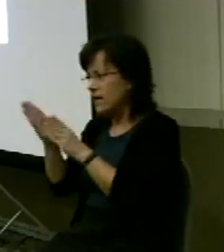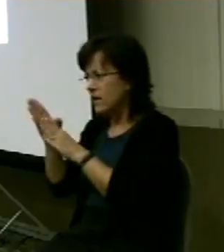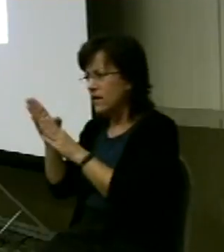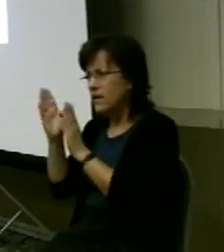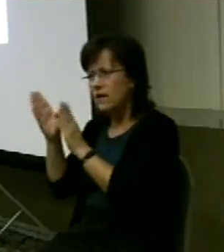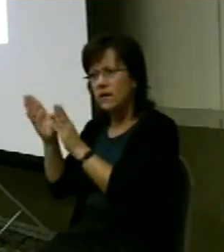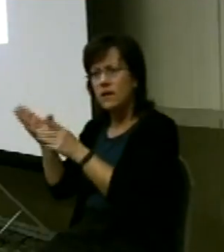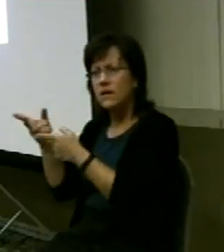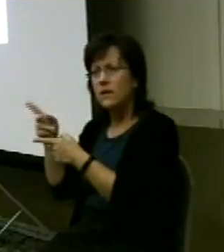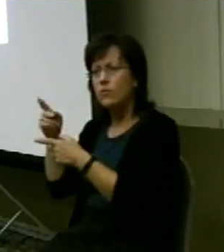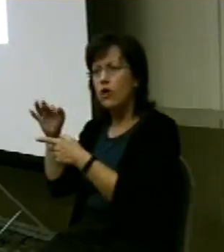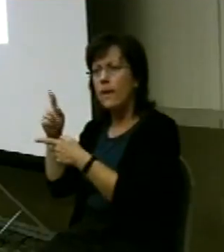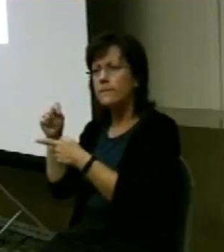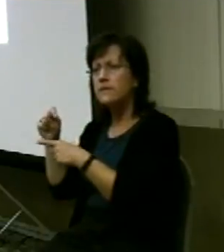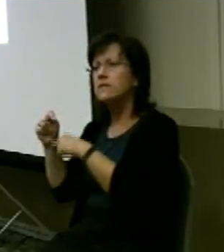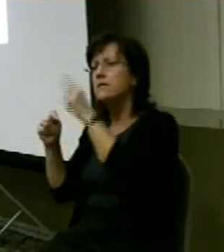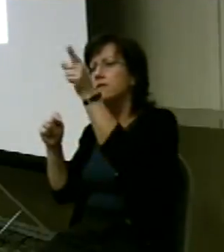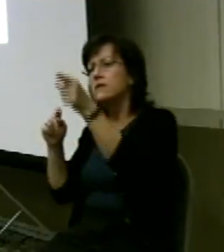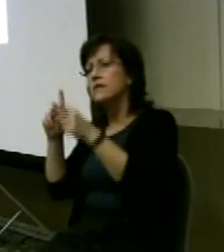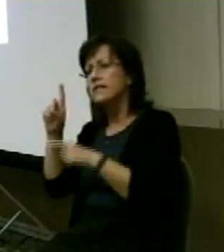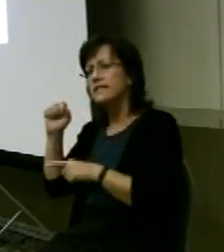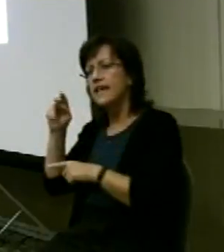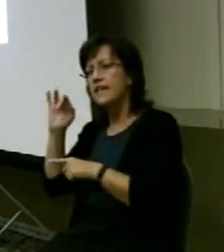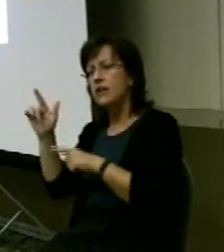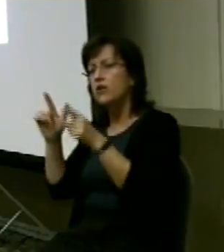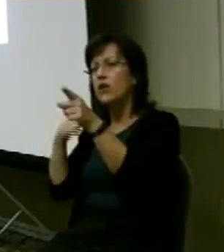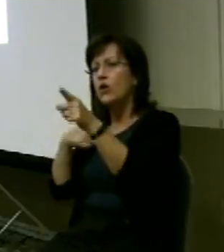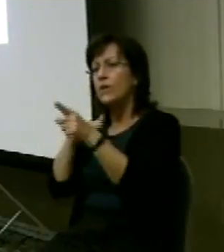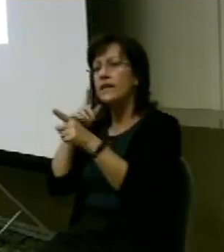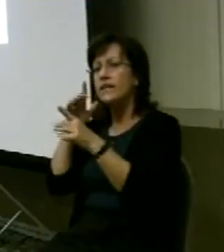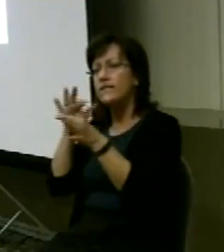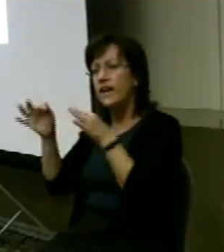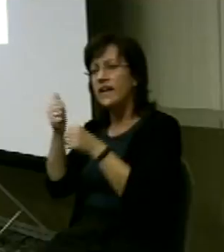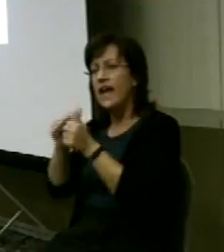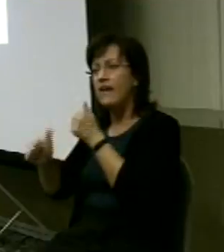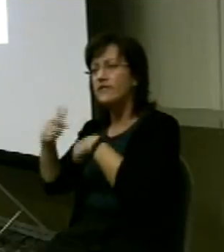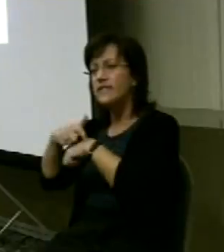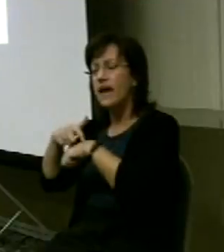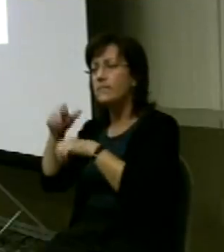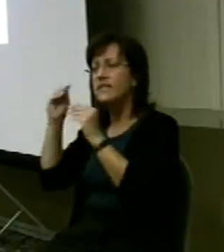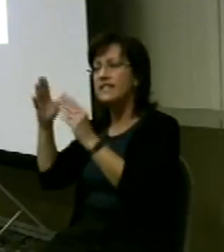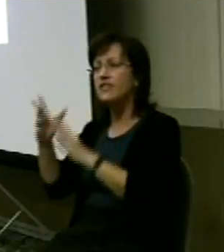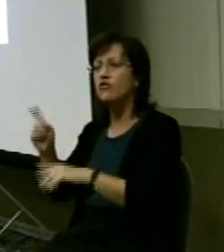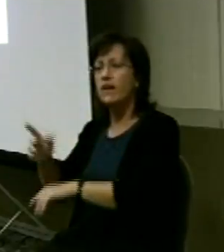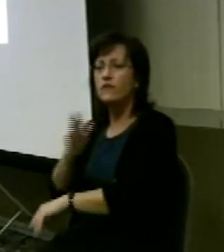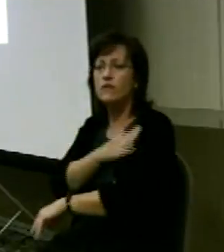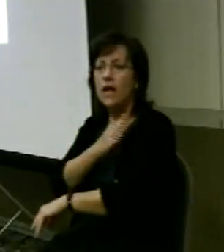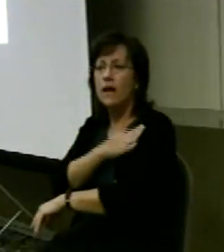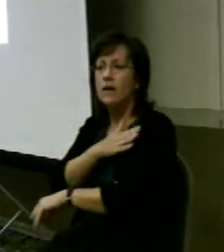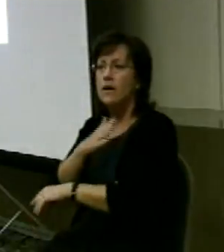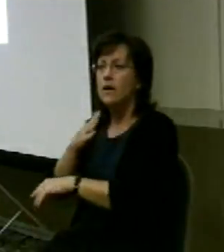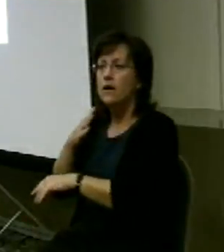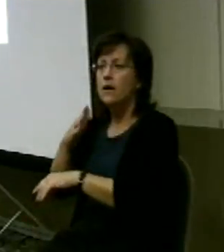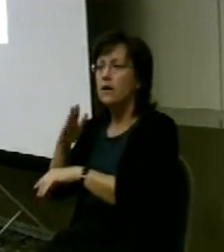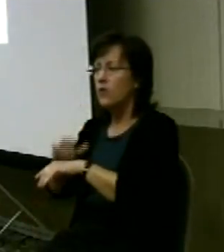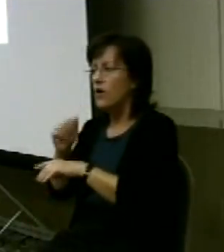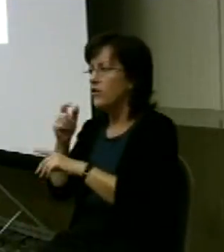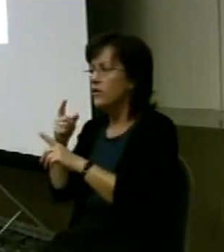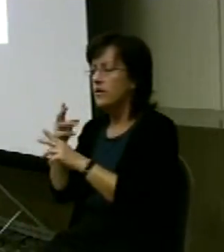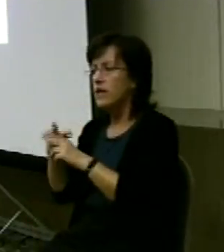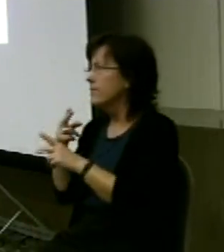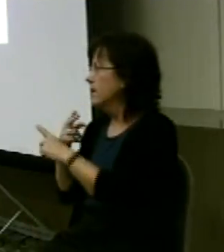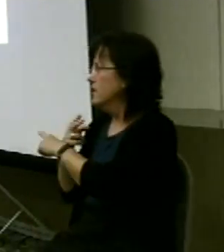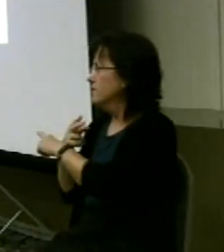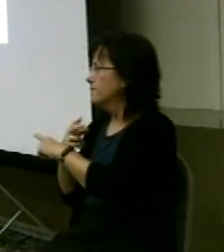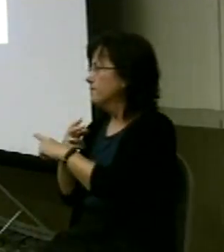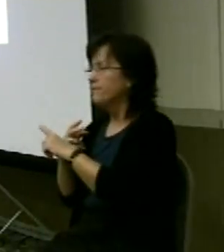that? Yeah, I mean, we just defined it every time that the teacher had to tap them, call their name. But that's or not off task, like the child